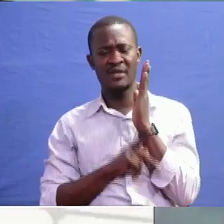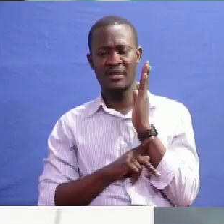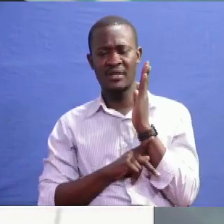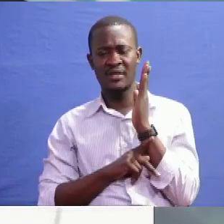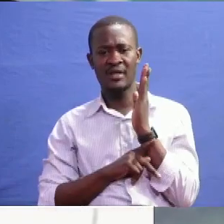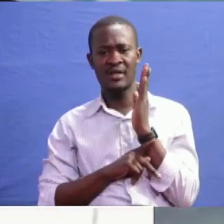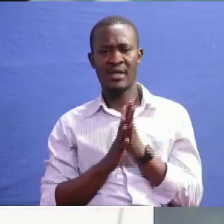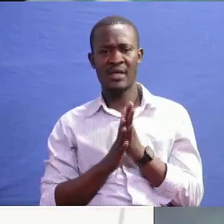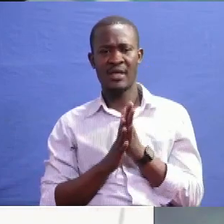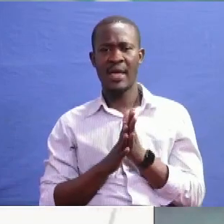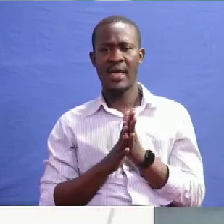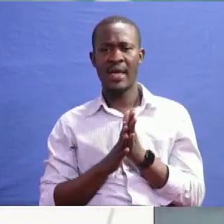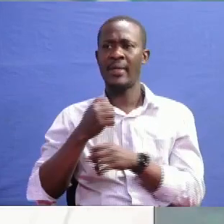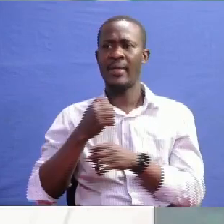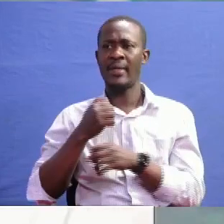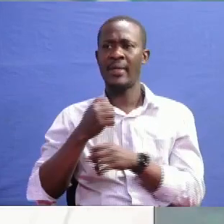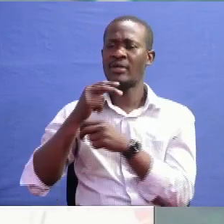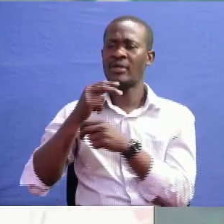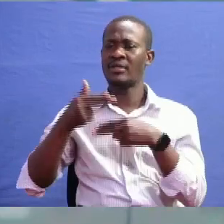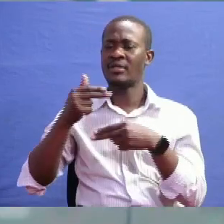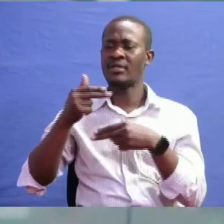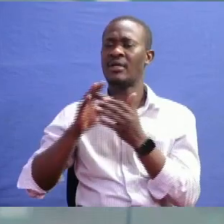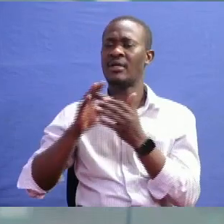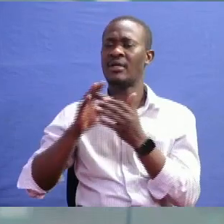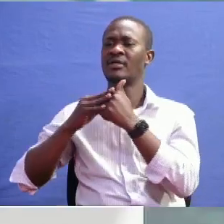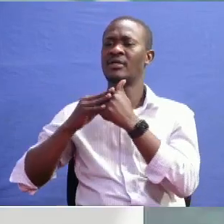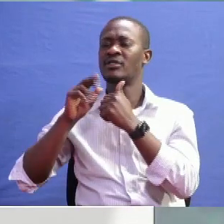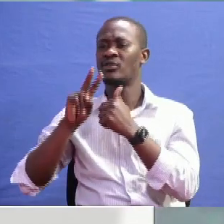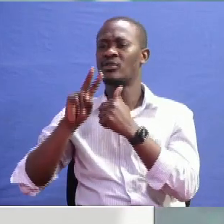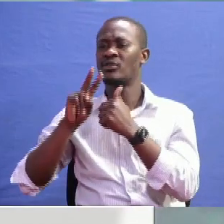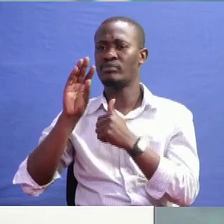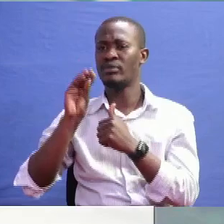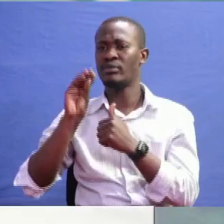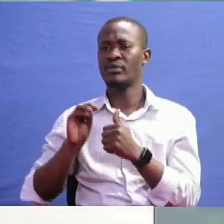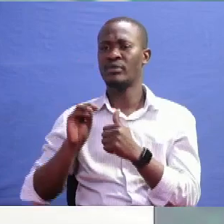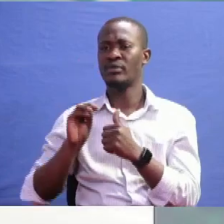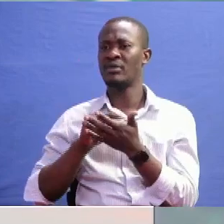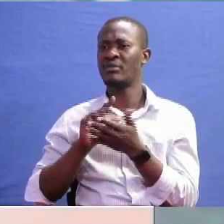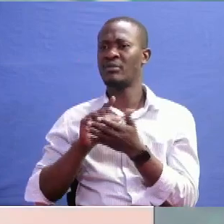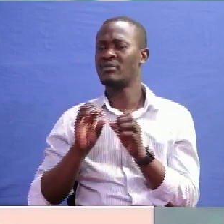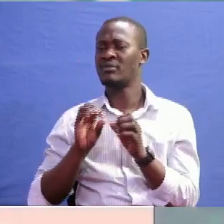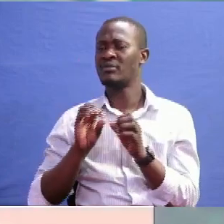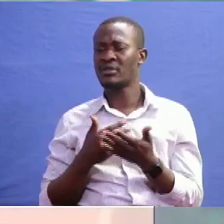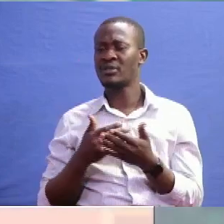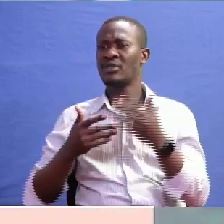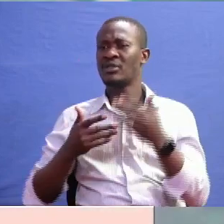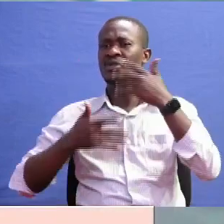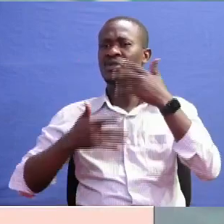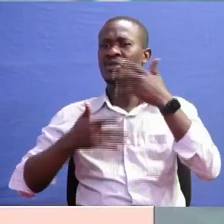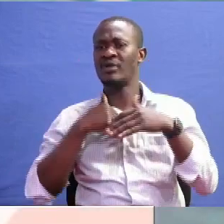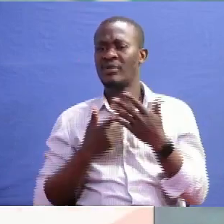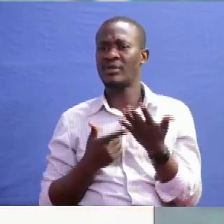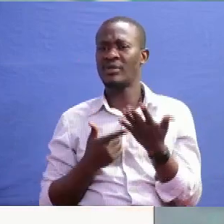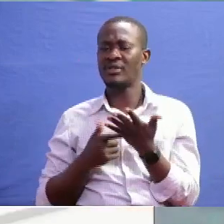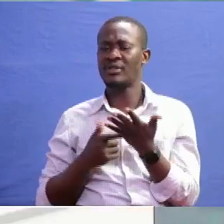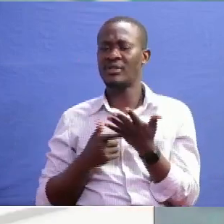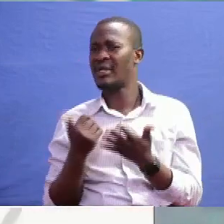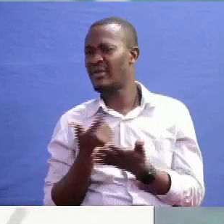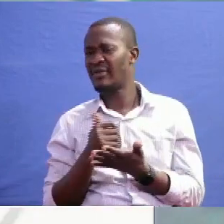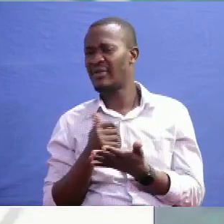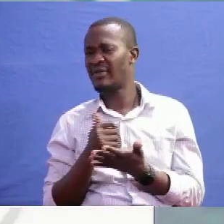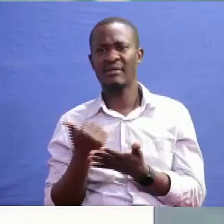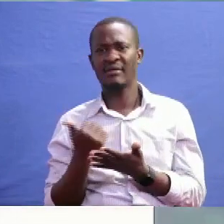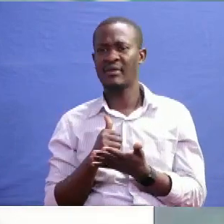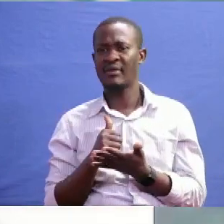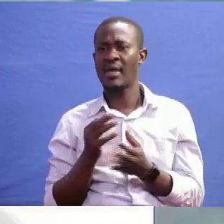of course the scholarship is high, 82%, and you're not supposed to pay anything. In fact, universities are not supposed to charge you anything. All